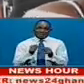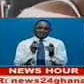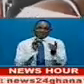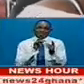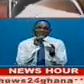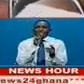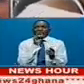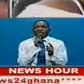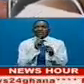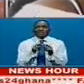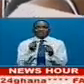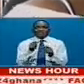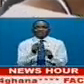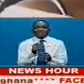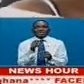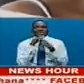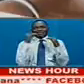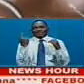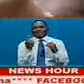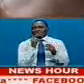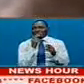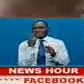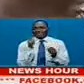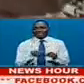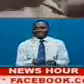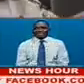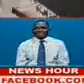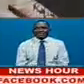to talk, but she just smiled at me.